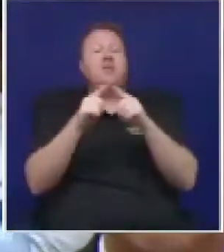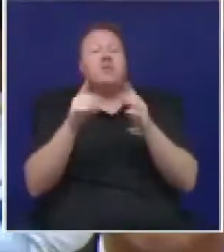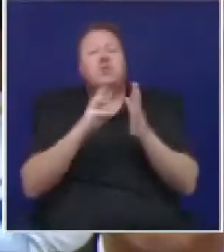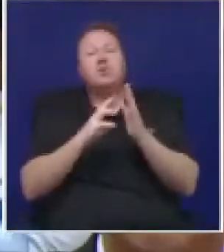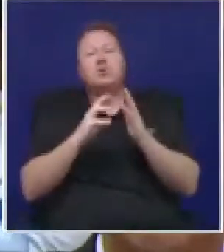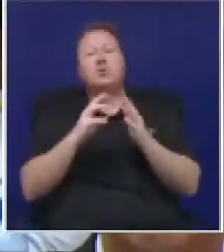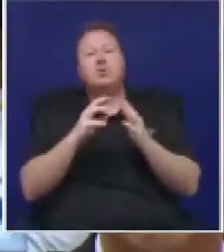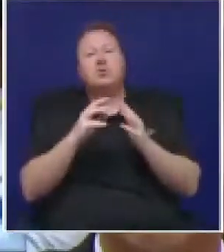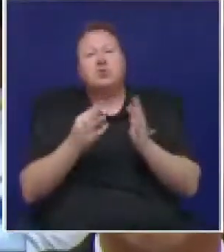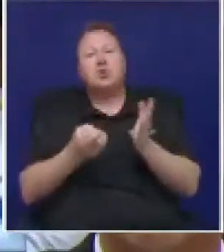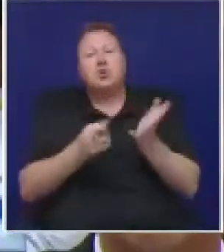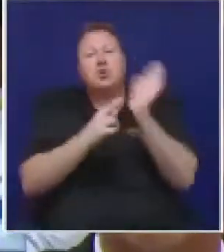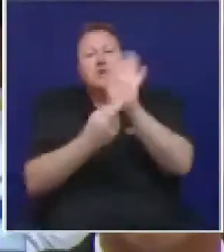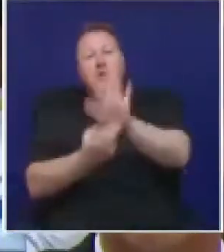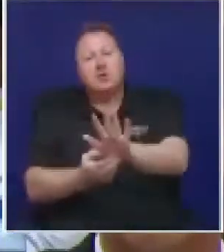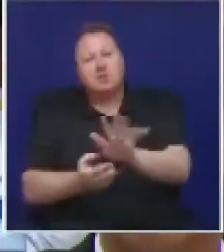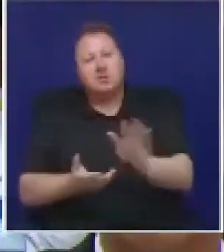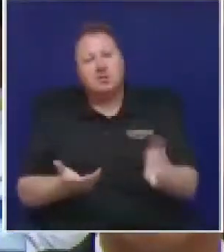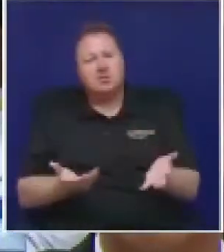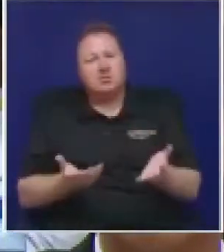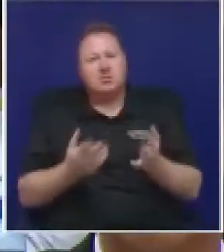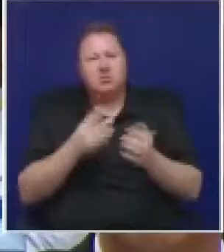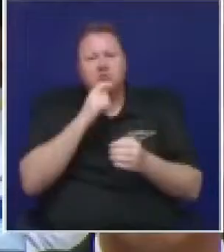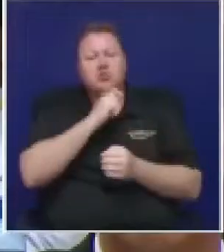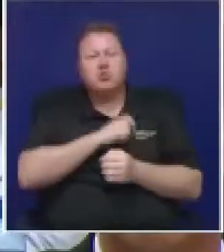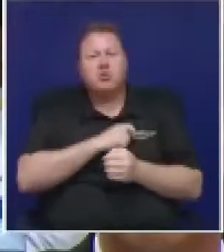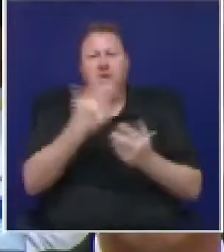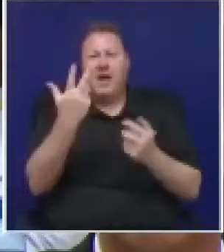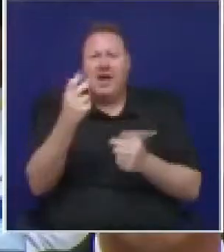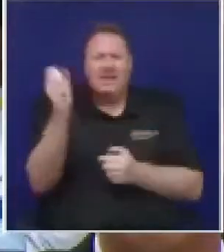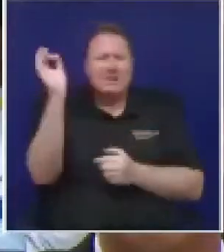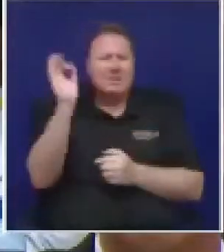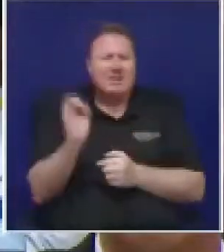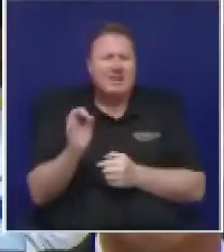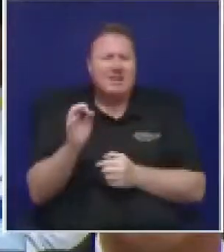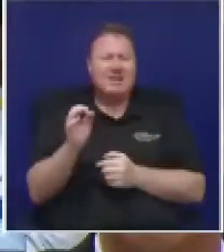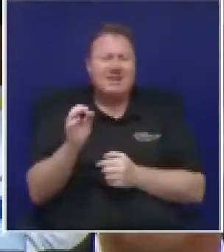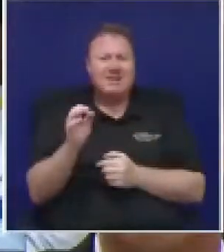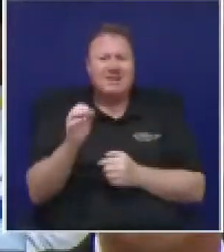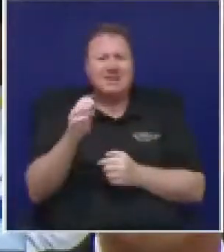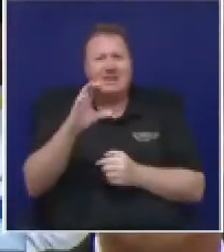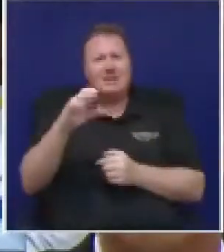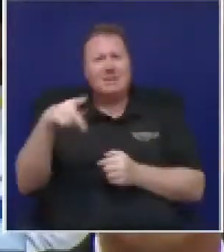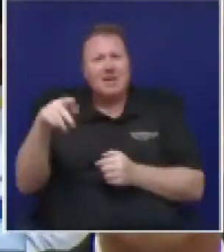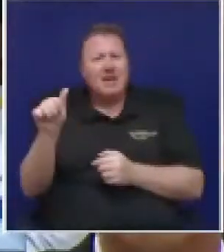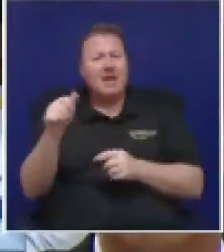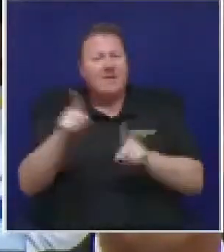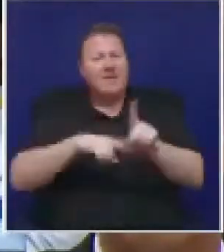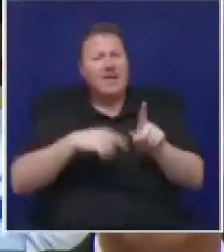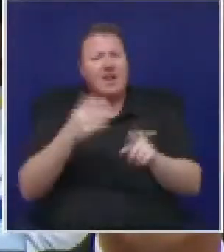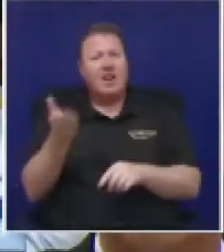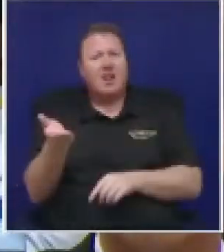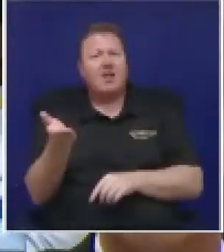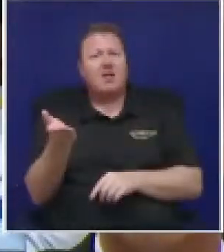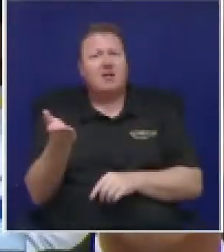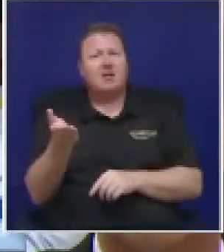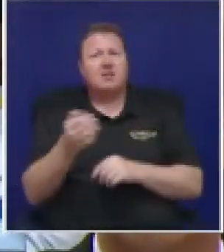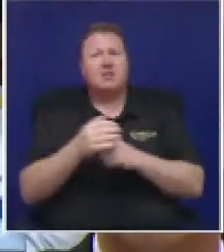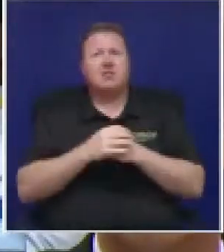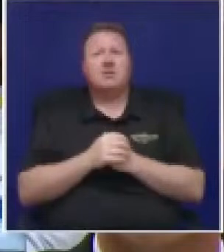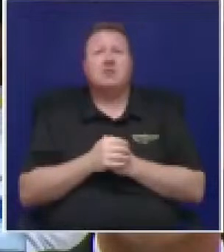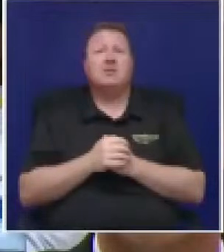true that over 80% of our CPAs have failed. Now,